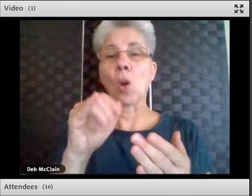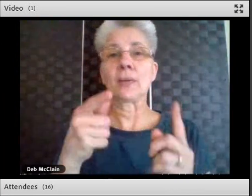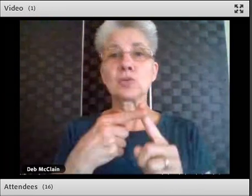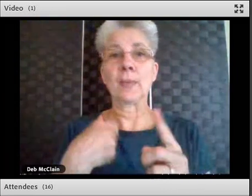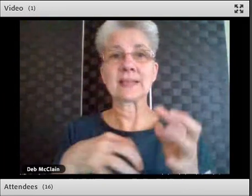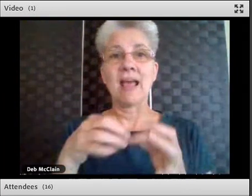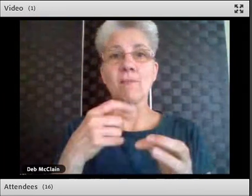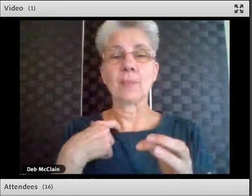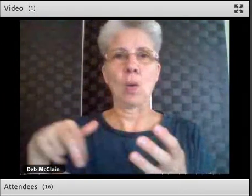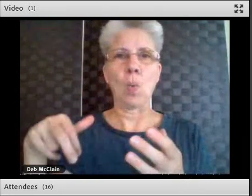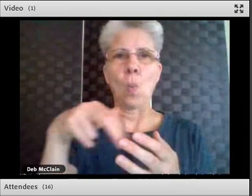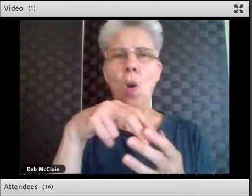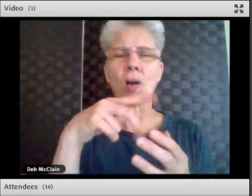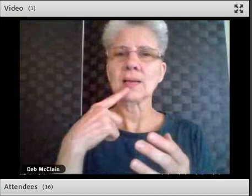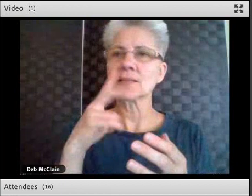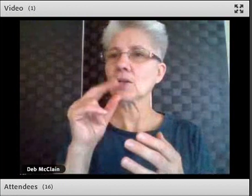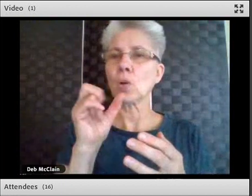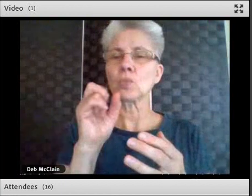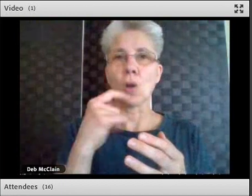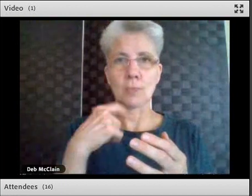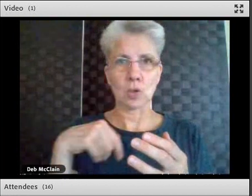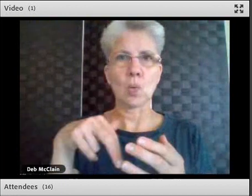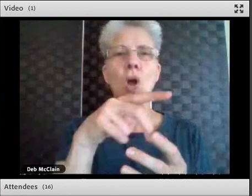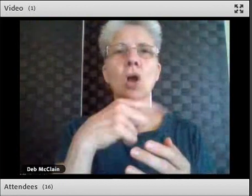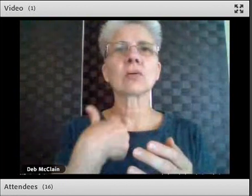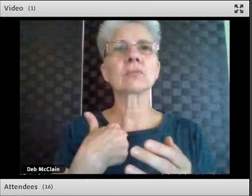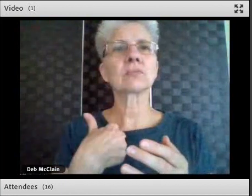having me walk to the stage, and I said, no, sir, I'm going to walk.